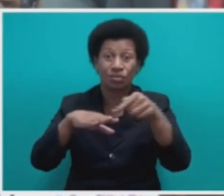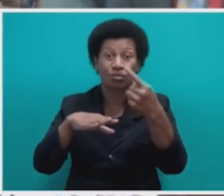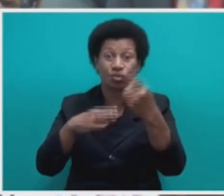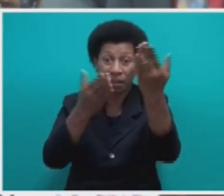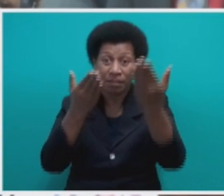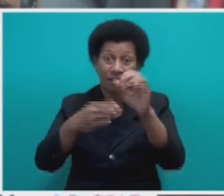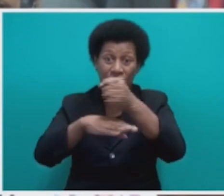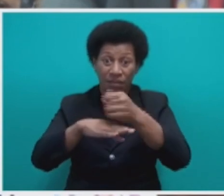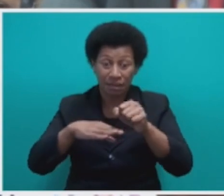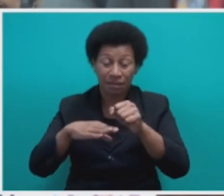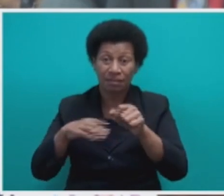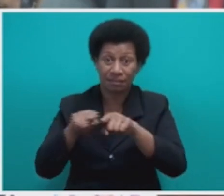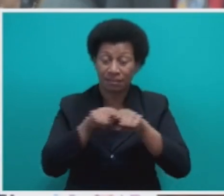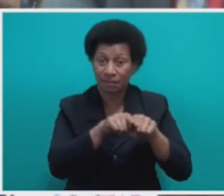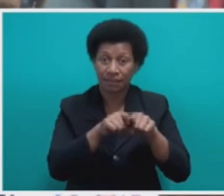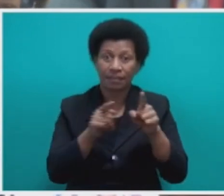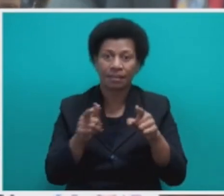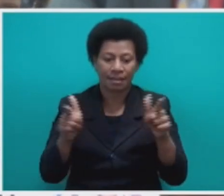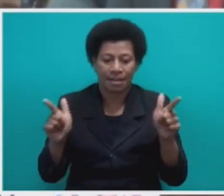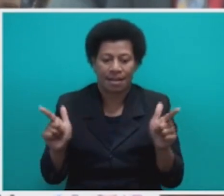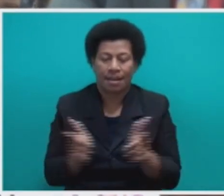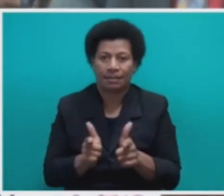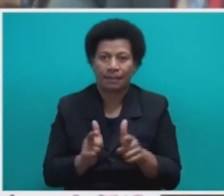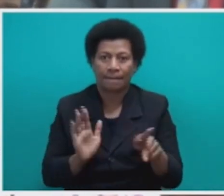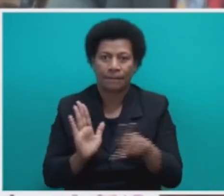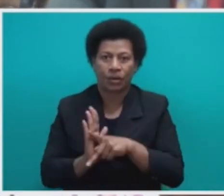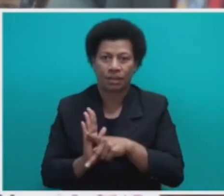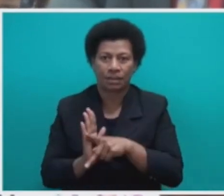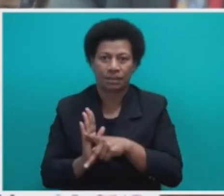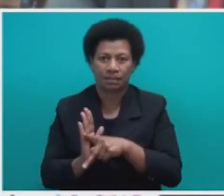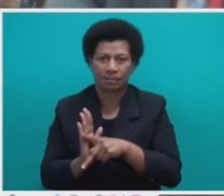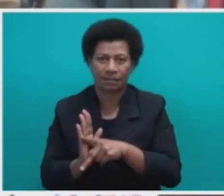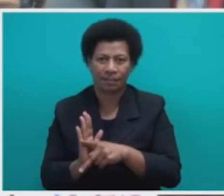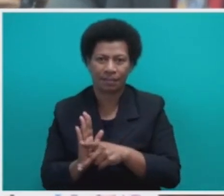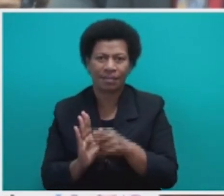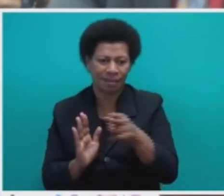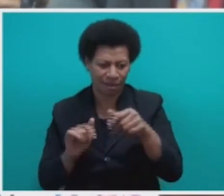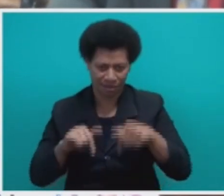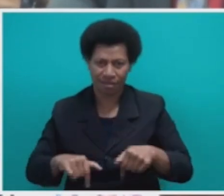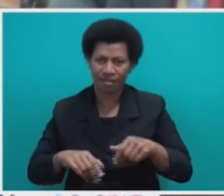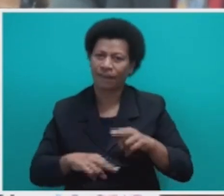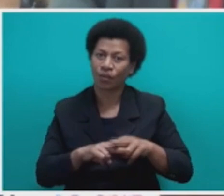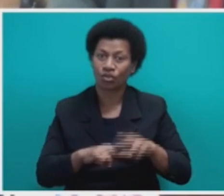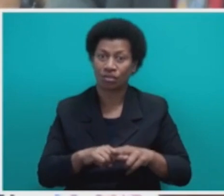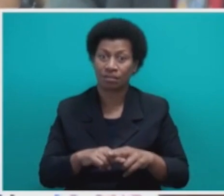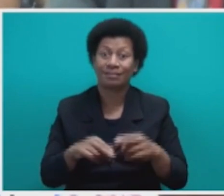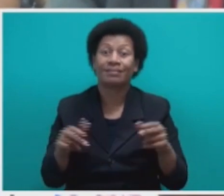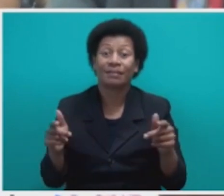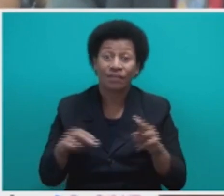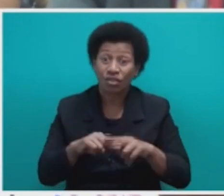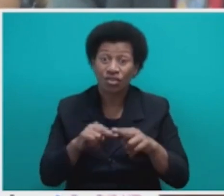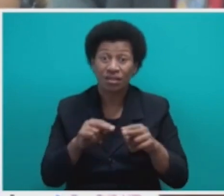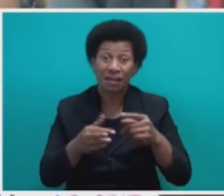were actually selling at a lower price than what was available locally. And the